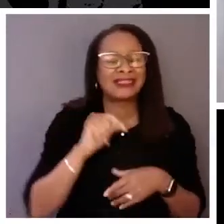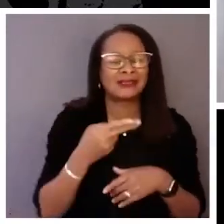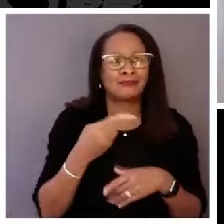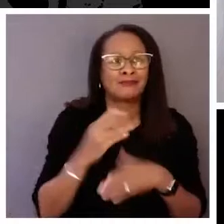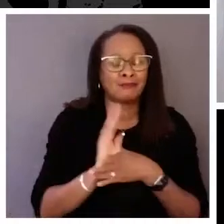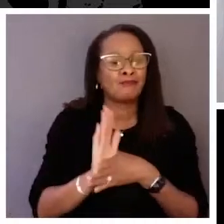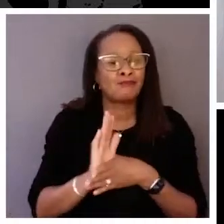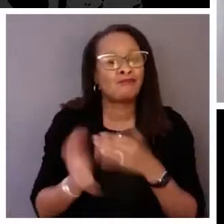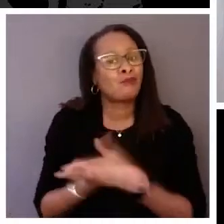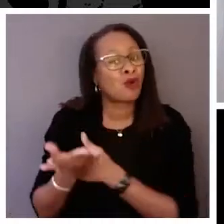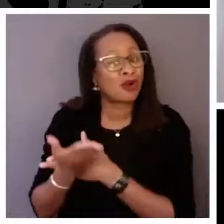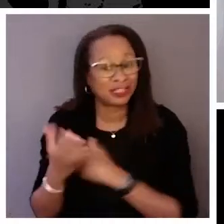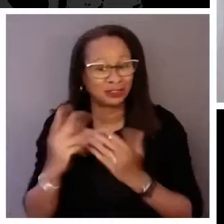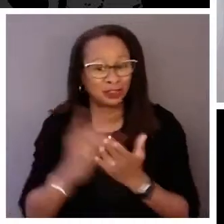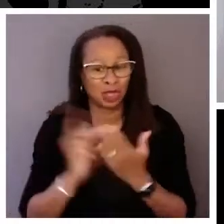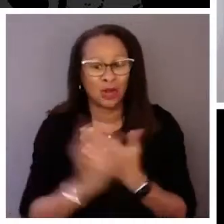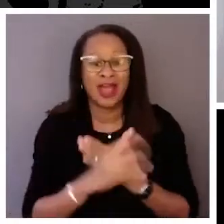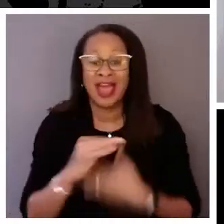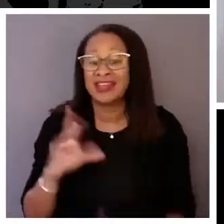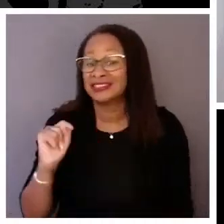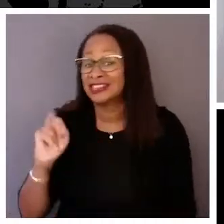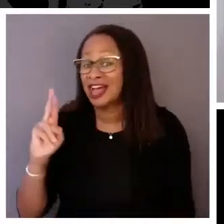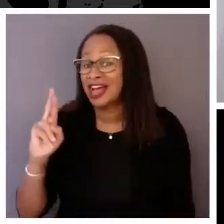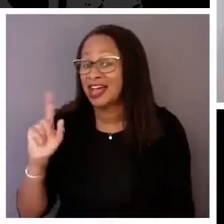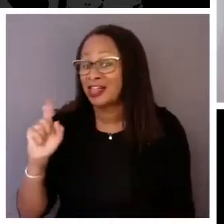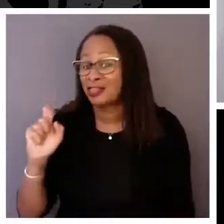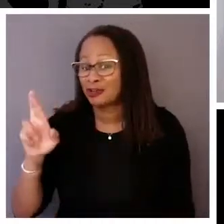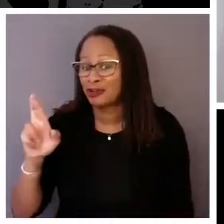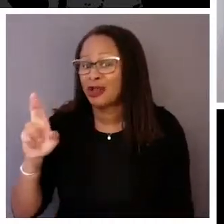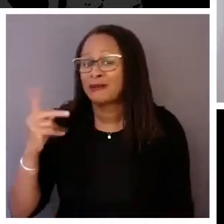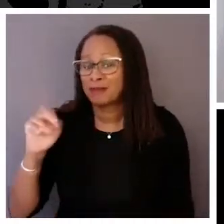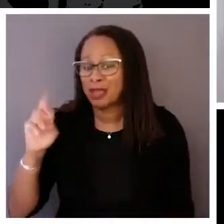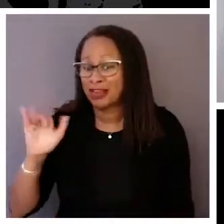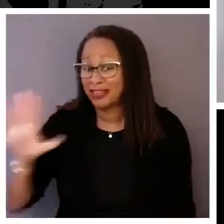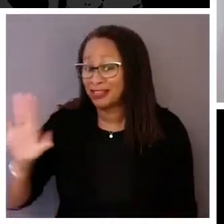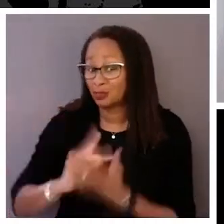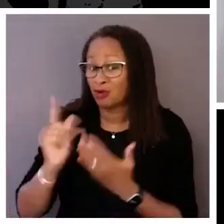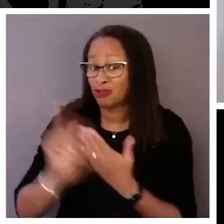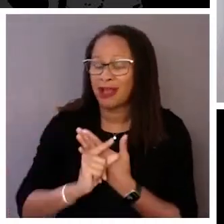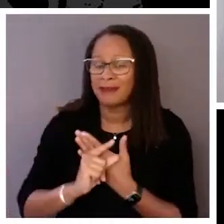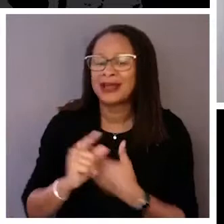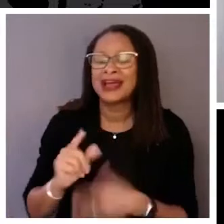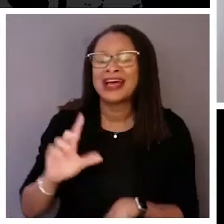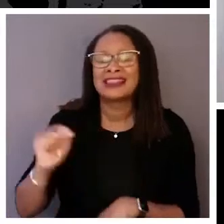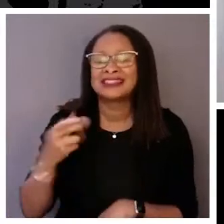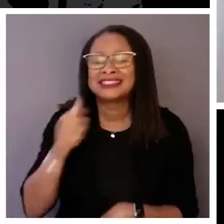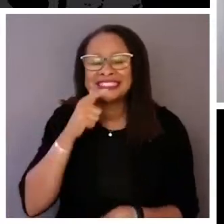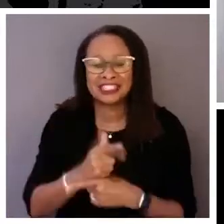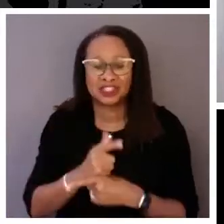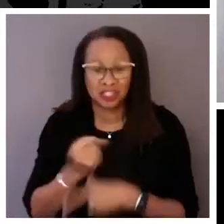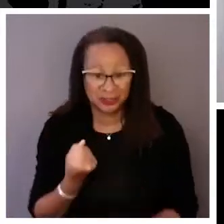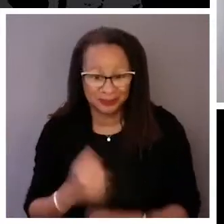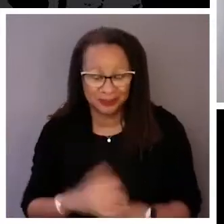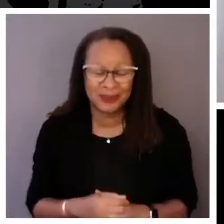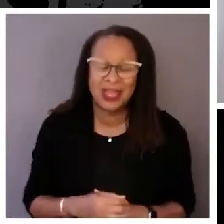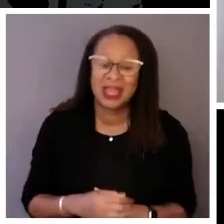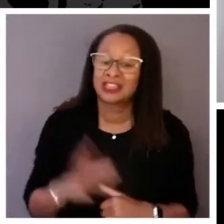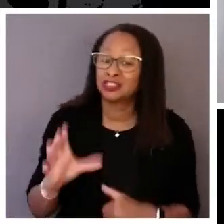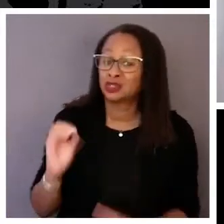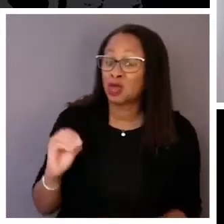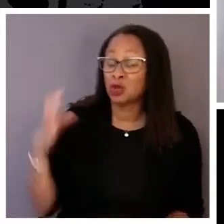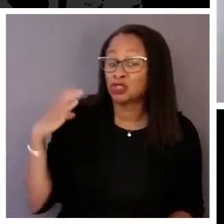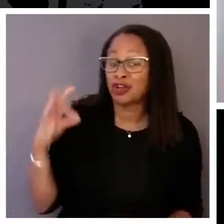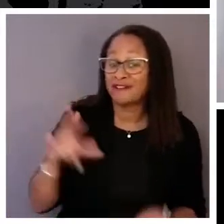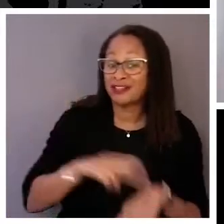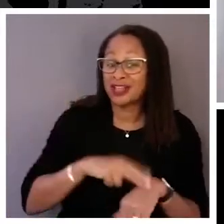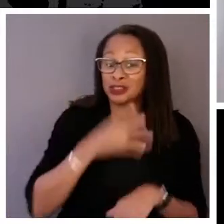Tyler Perry's Sistas for BET. Shari sits on the SAG-AFTRA National Board and the LA Local Board. She is co-chair of the National